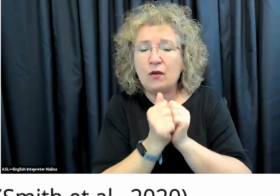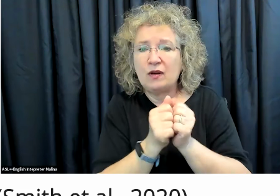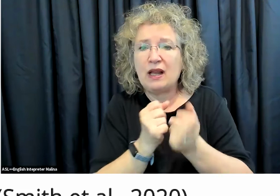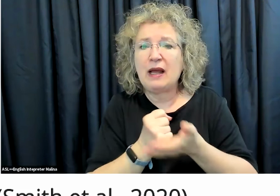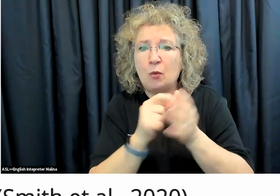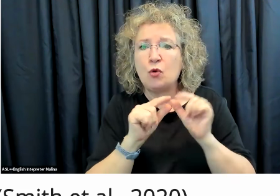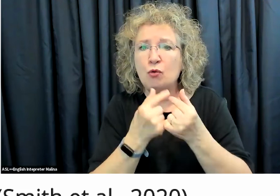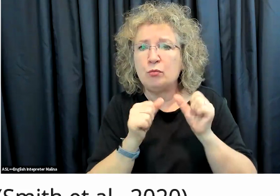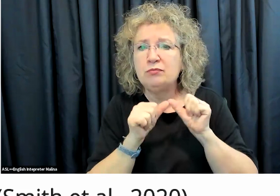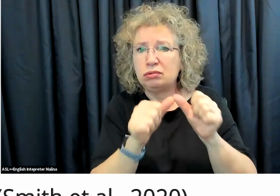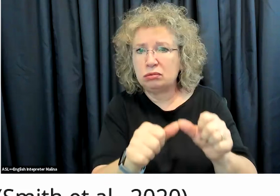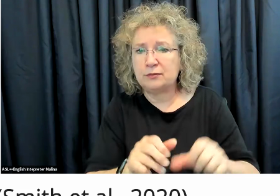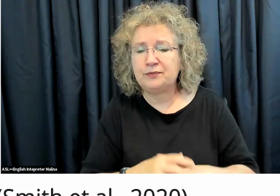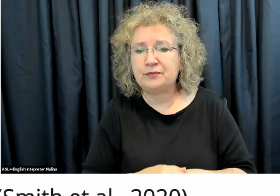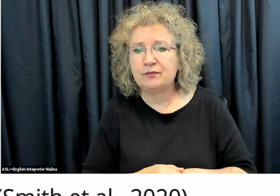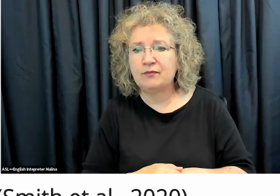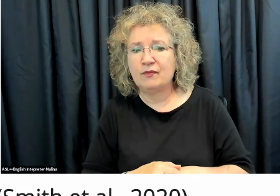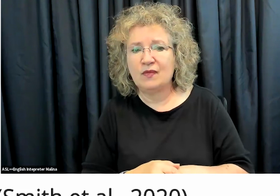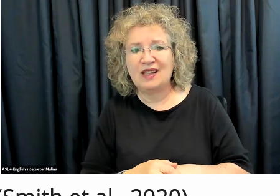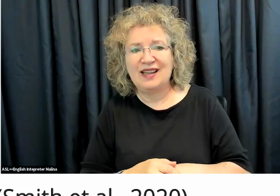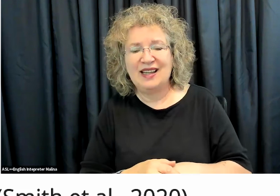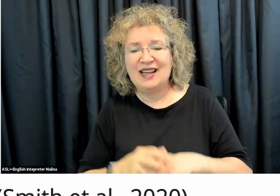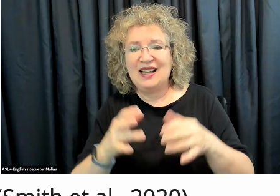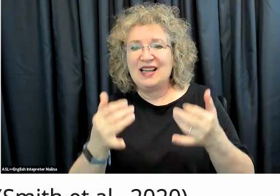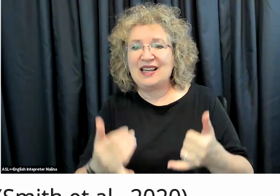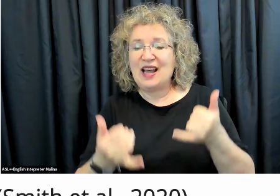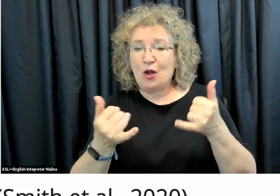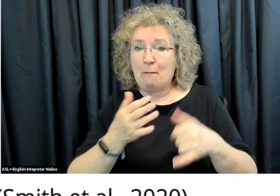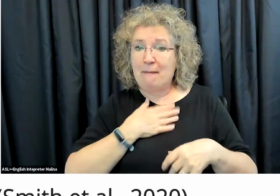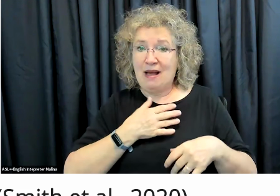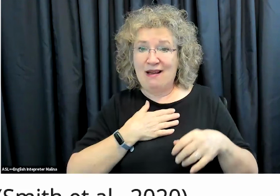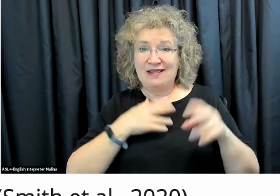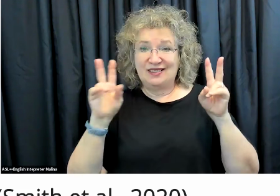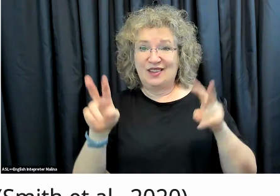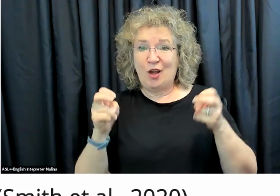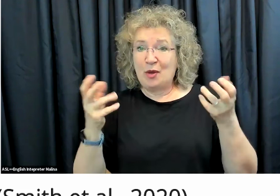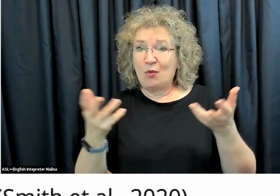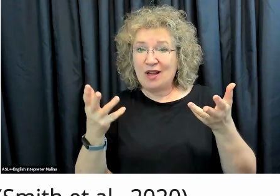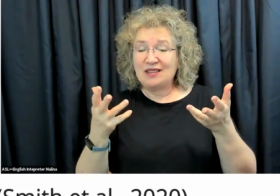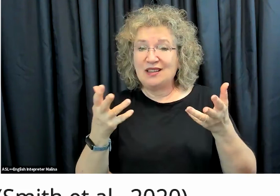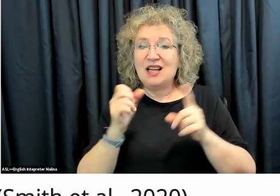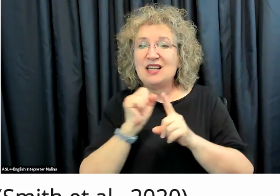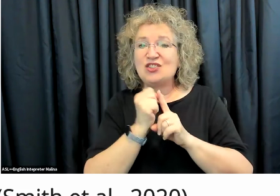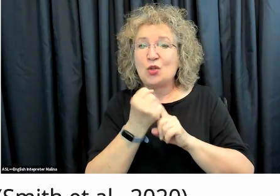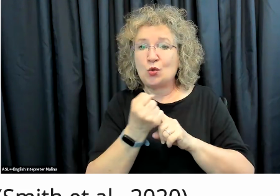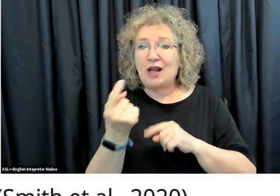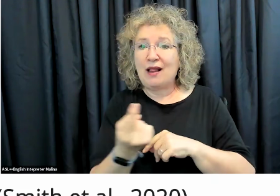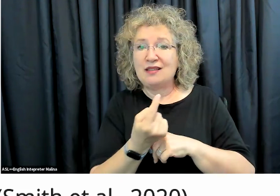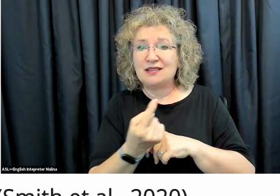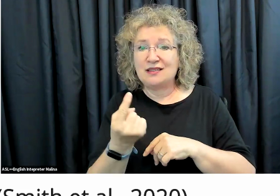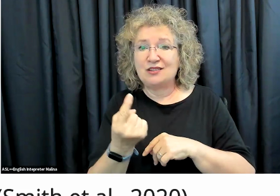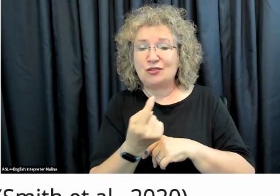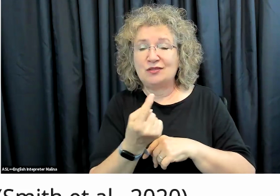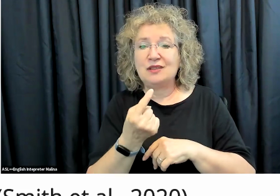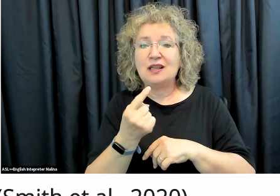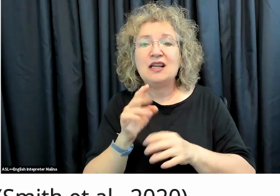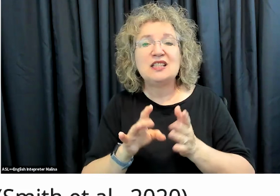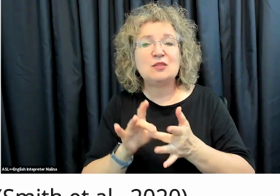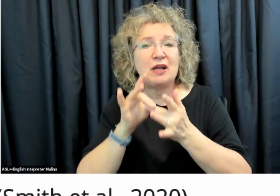let's talk about today's topic at hand, at least my topic at hand, which is social isolation, especially for older